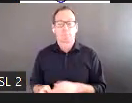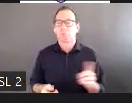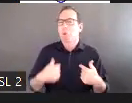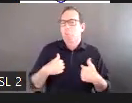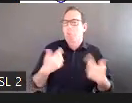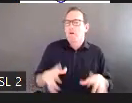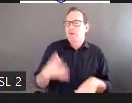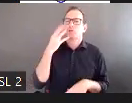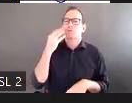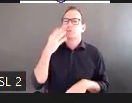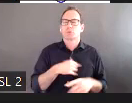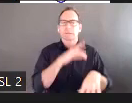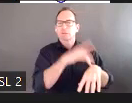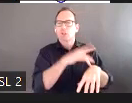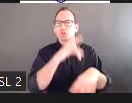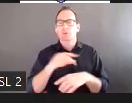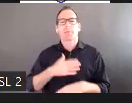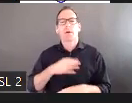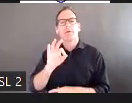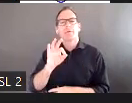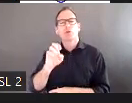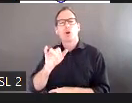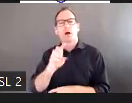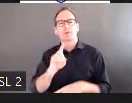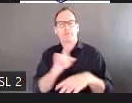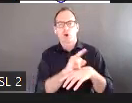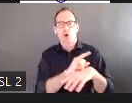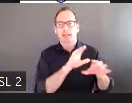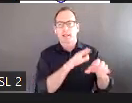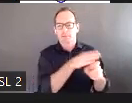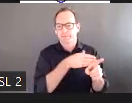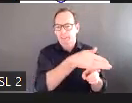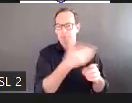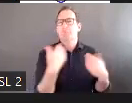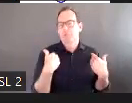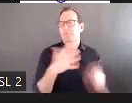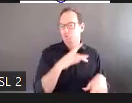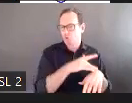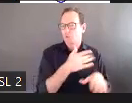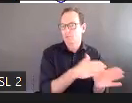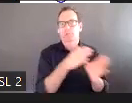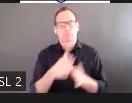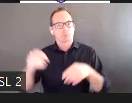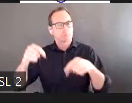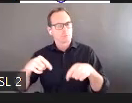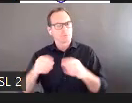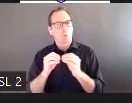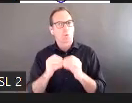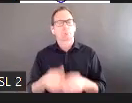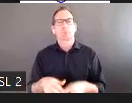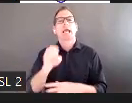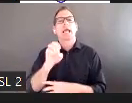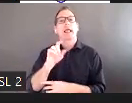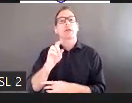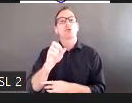investigator in the fraud side of my career. But we know elder abuse is those persons of trust relationships, which